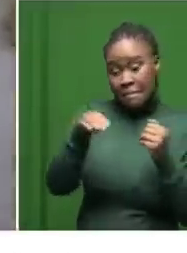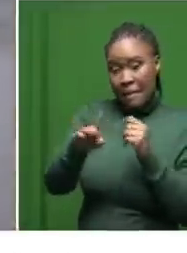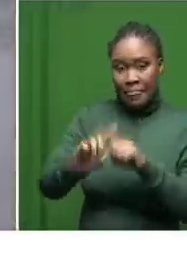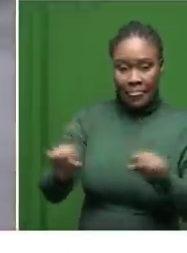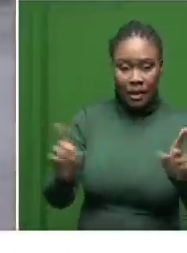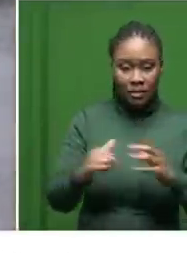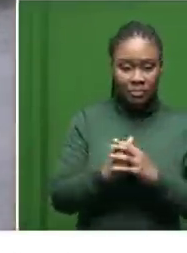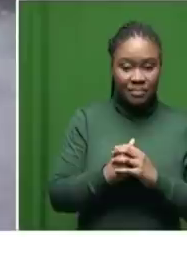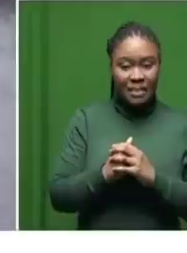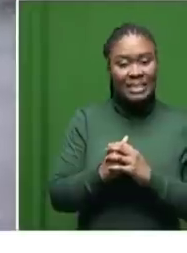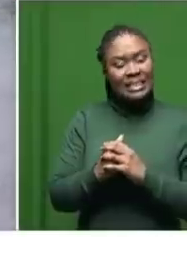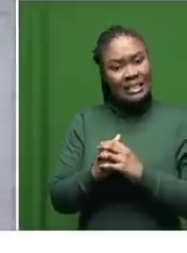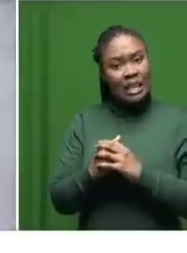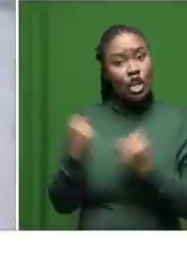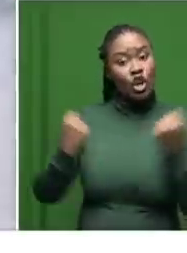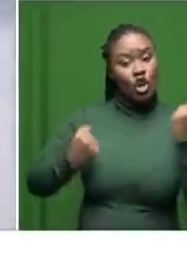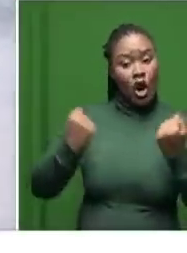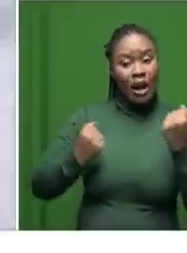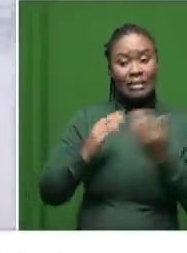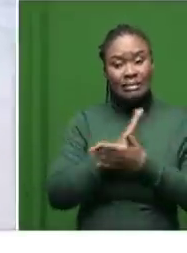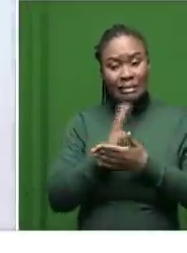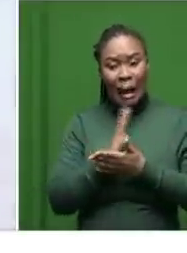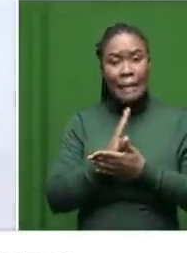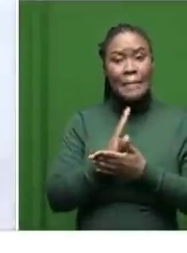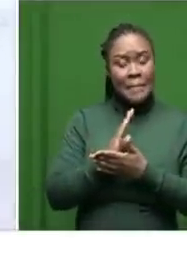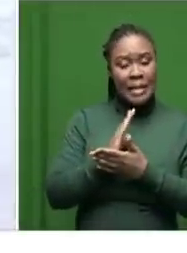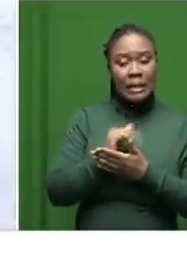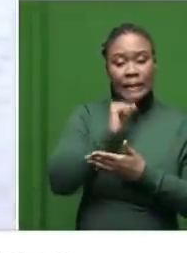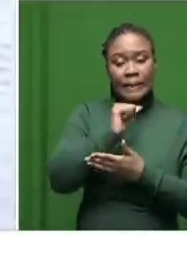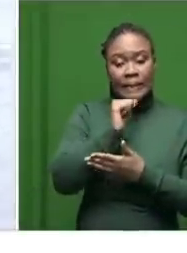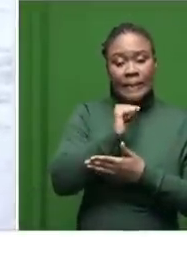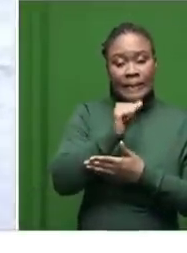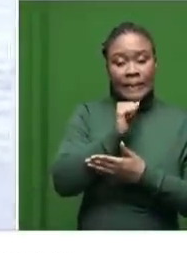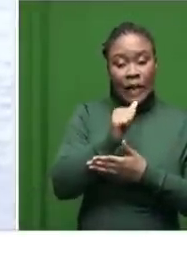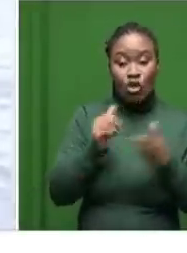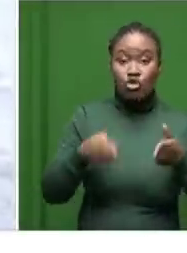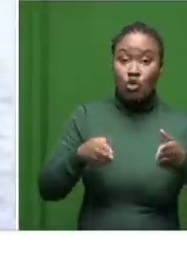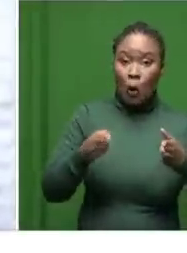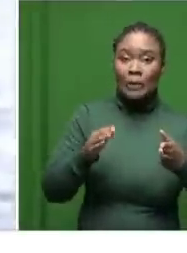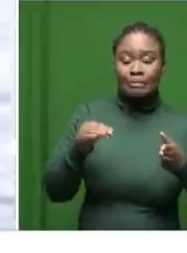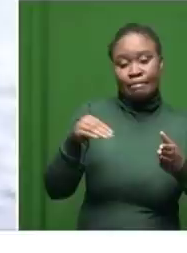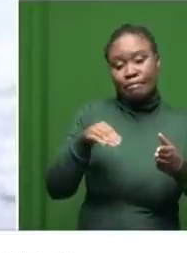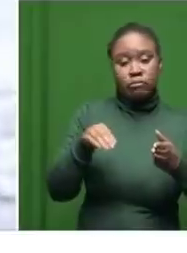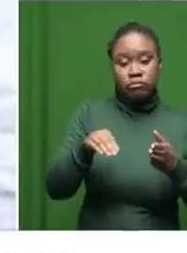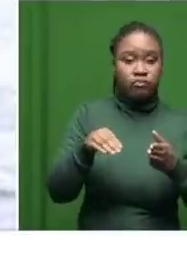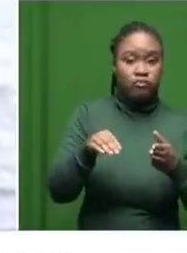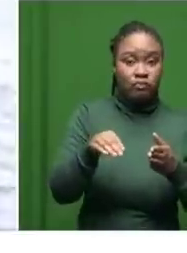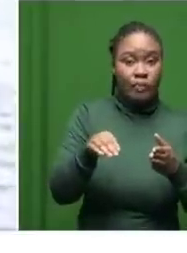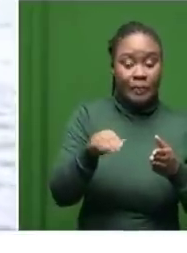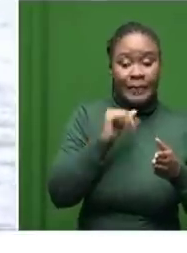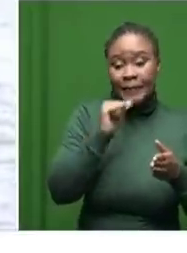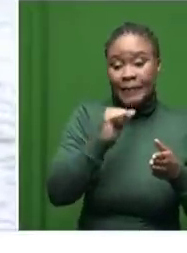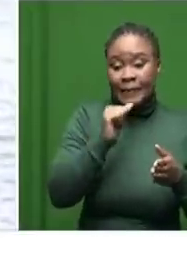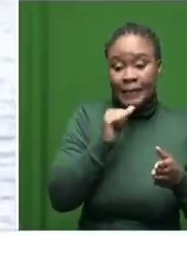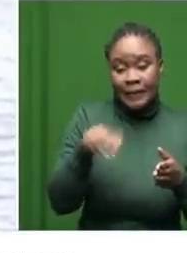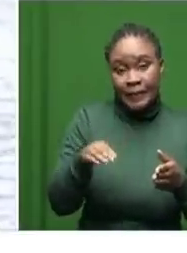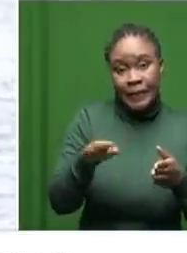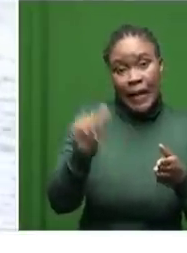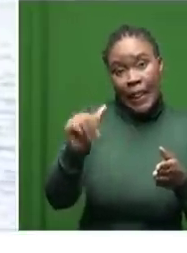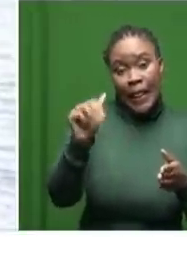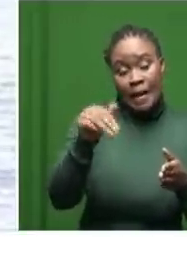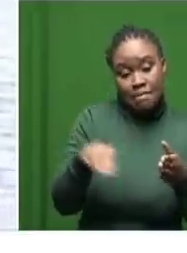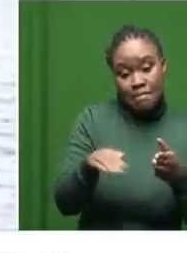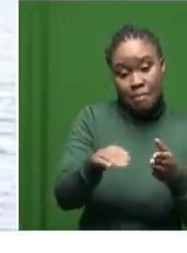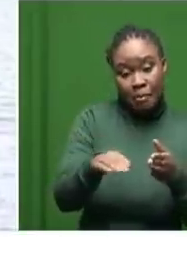to drive across this road in the beachfront. And basically, it's not only this